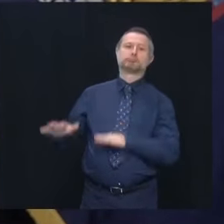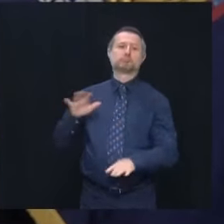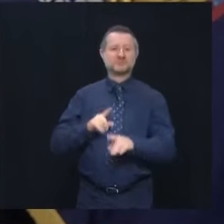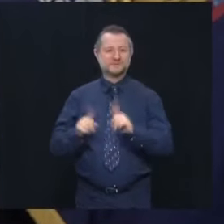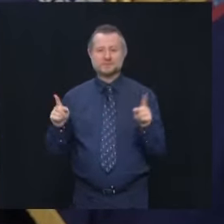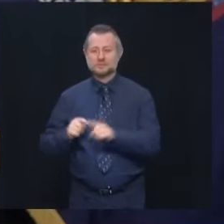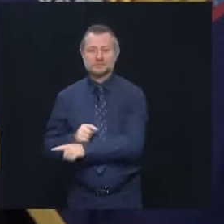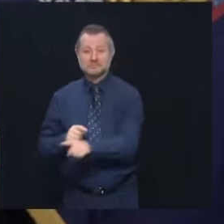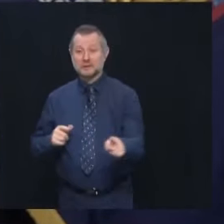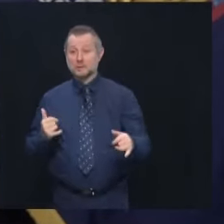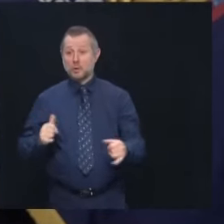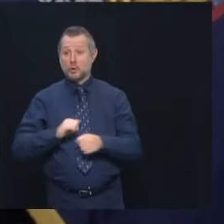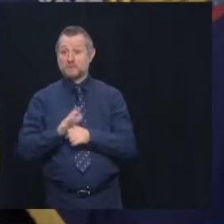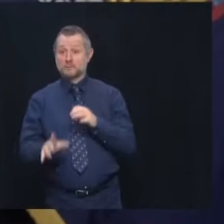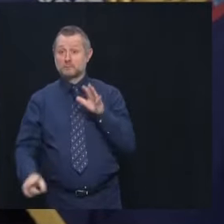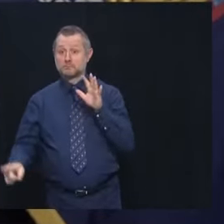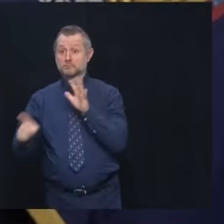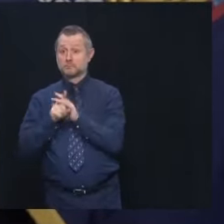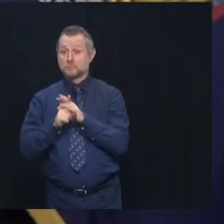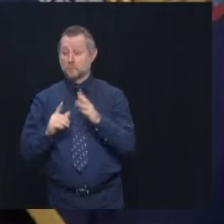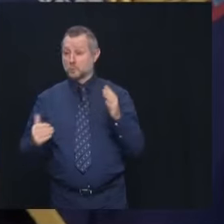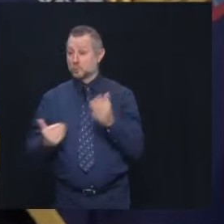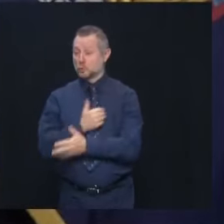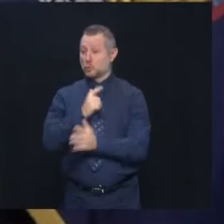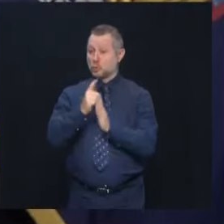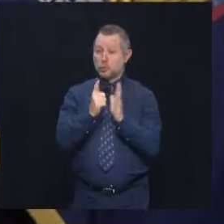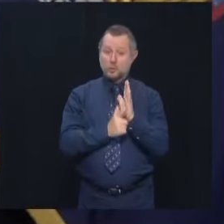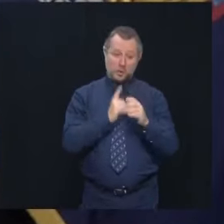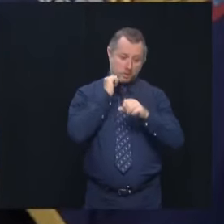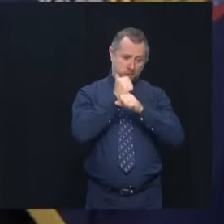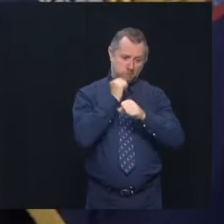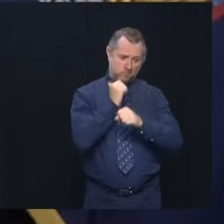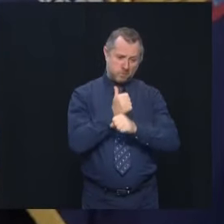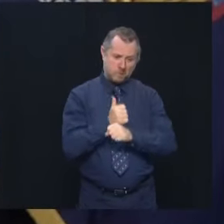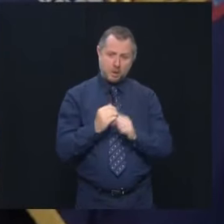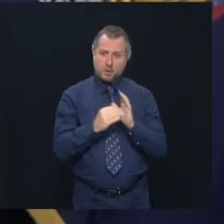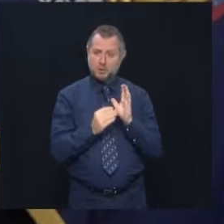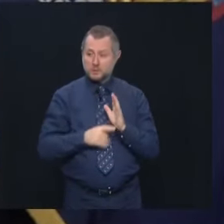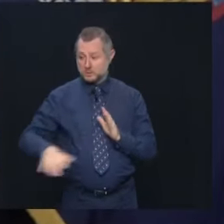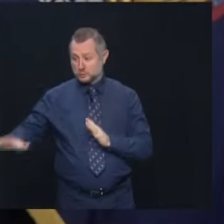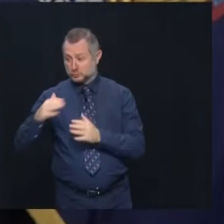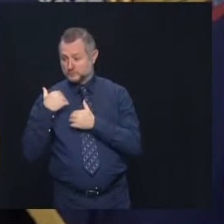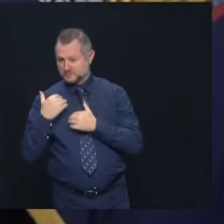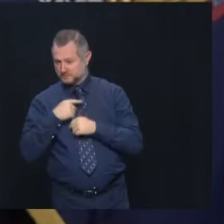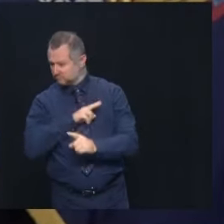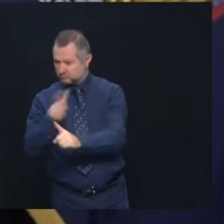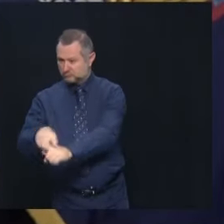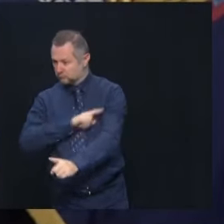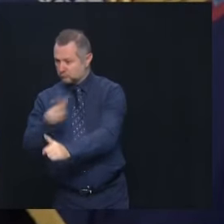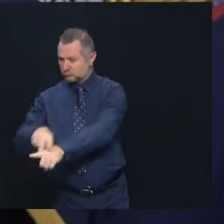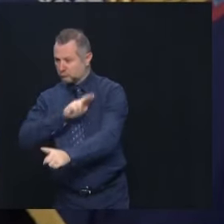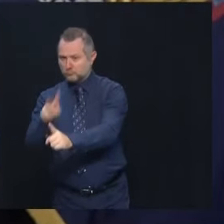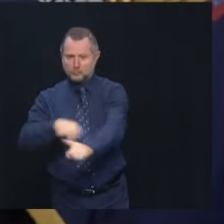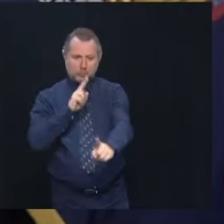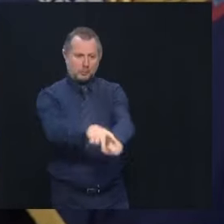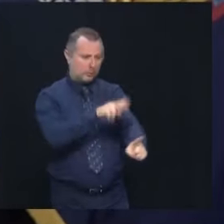COVID. We passed these new state laws. You are delegated to enforce them. It's your